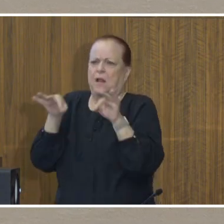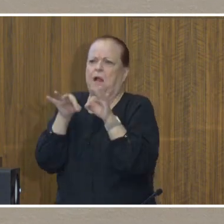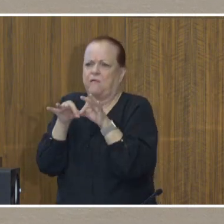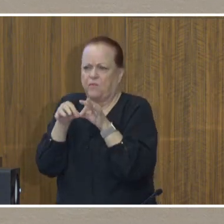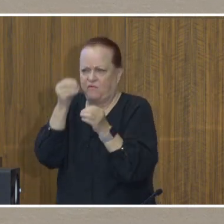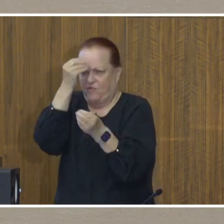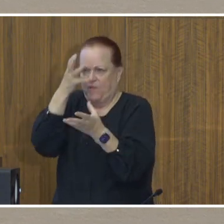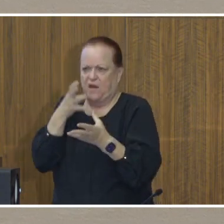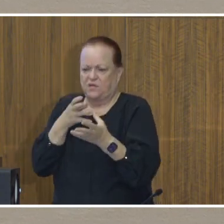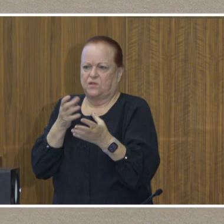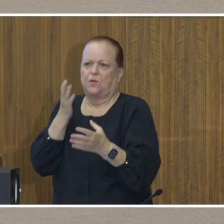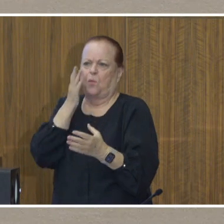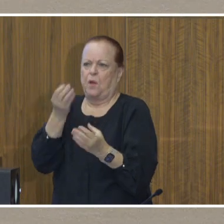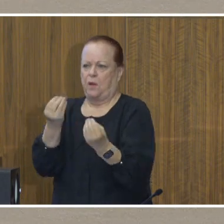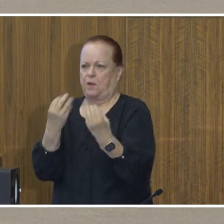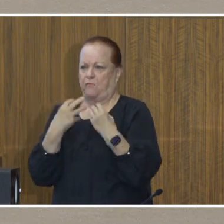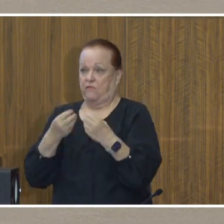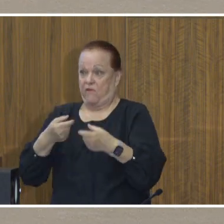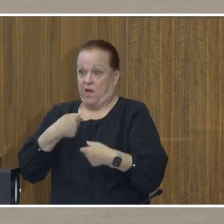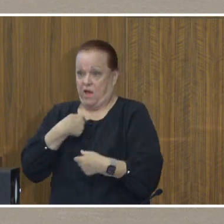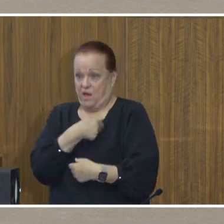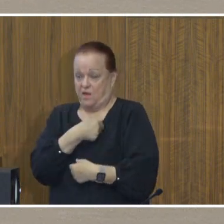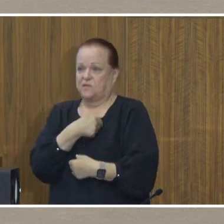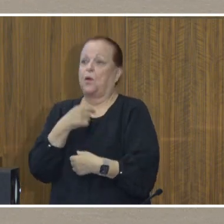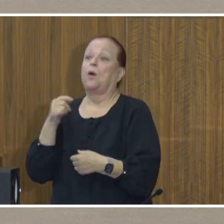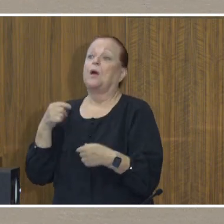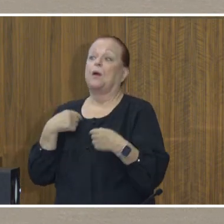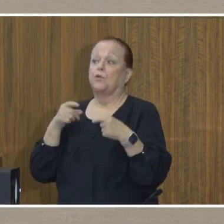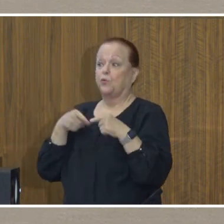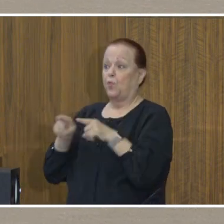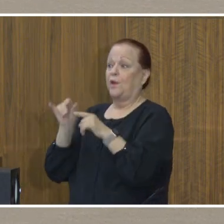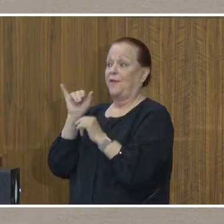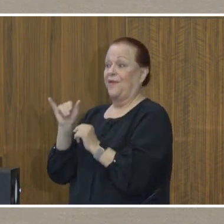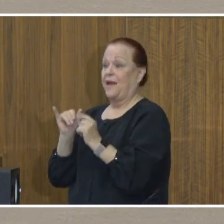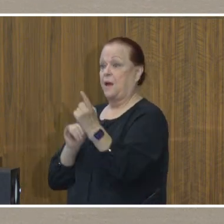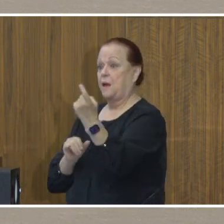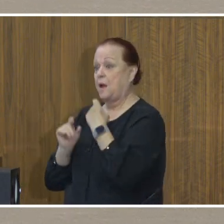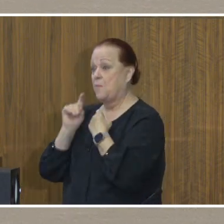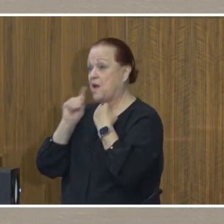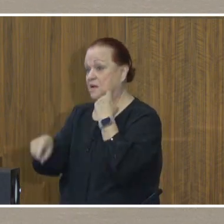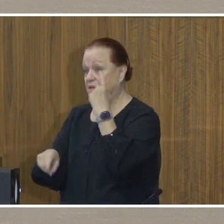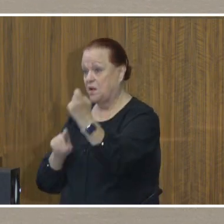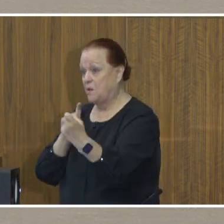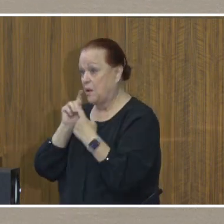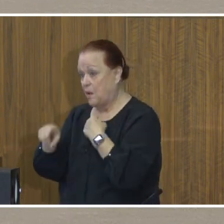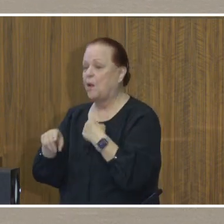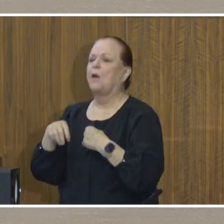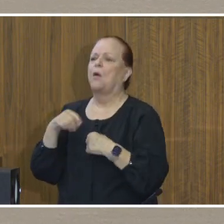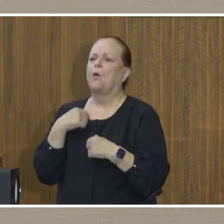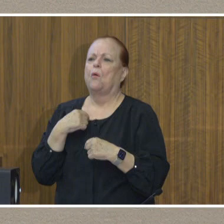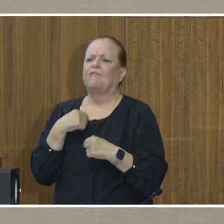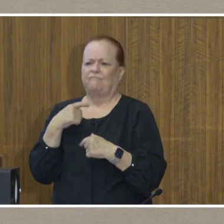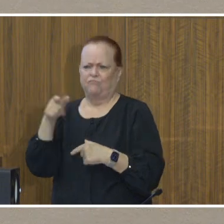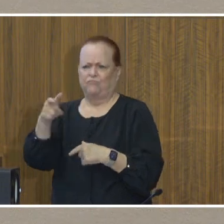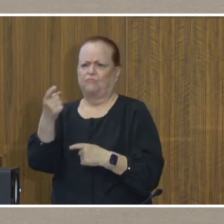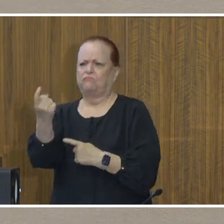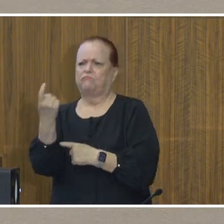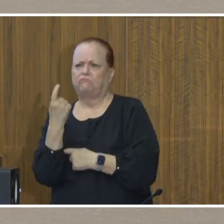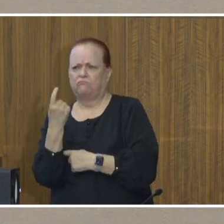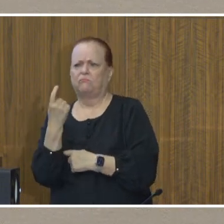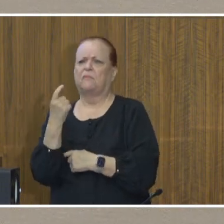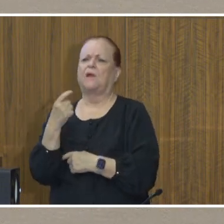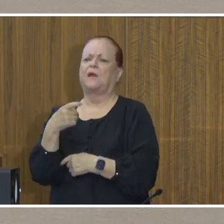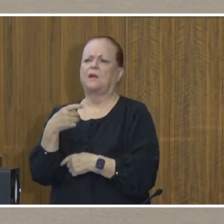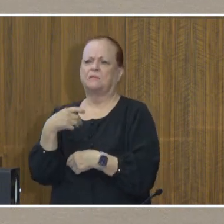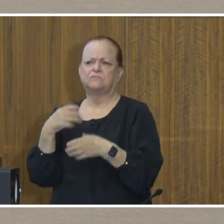here. When we get to the comment Q&A portion of the presentation tonight, please do feel free to voice your